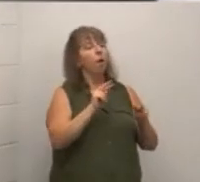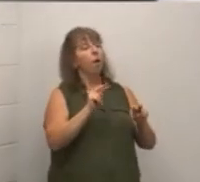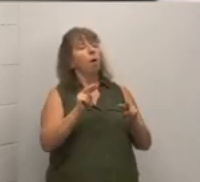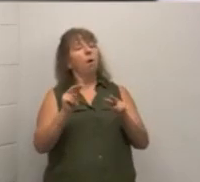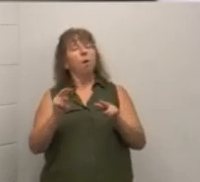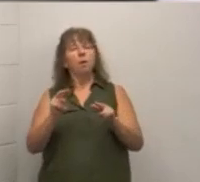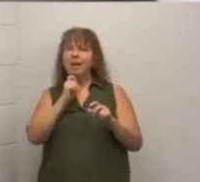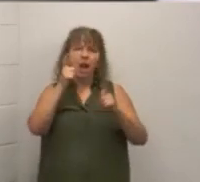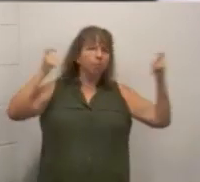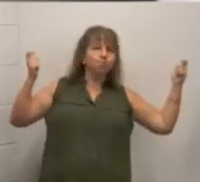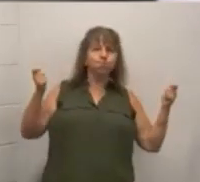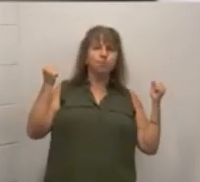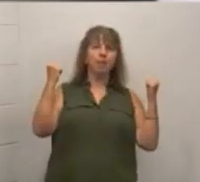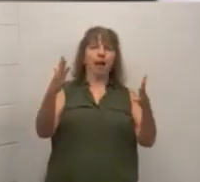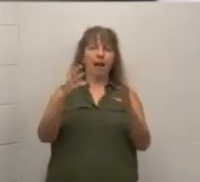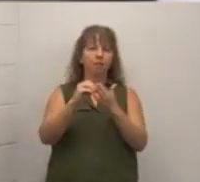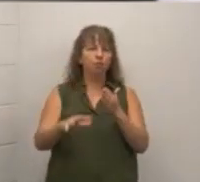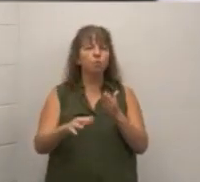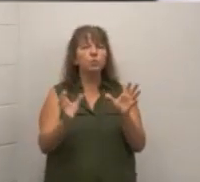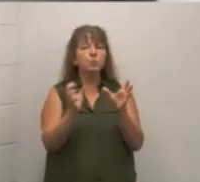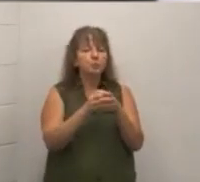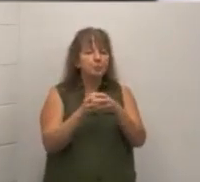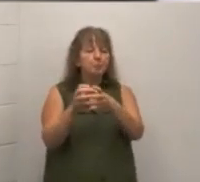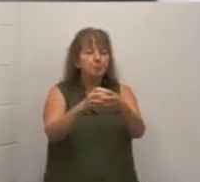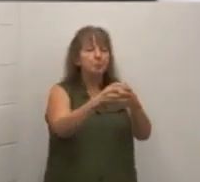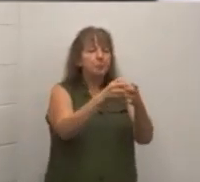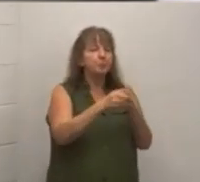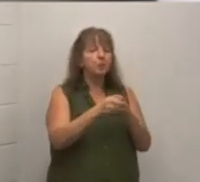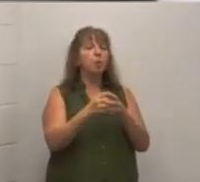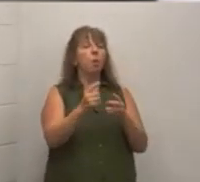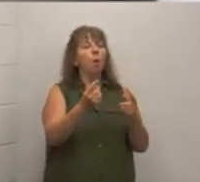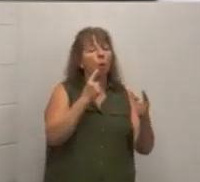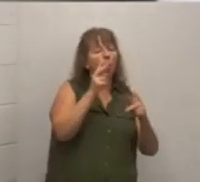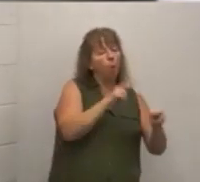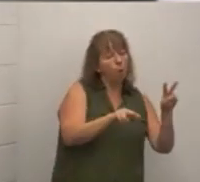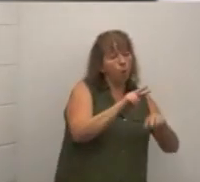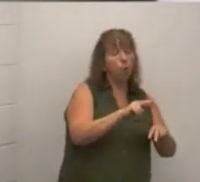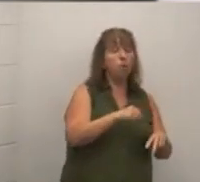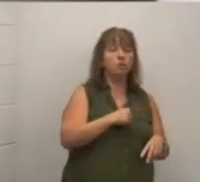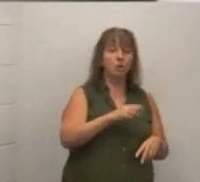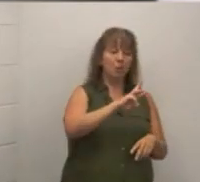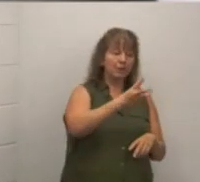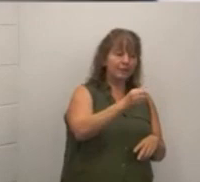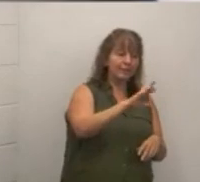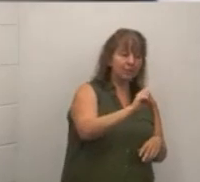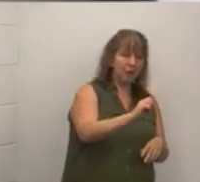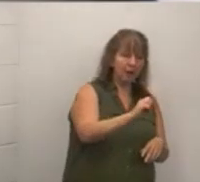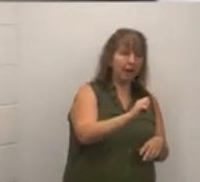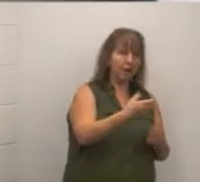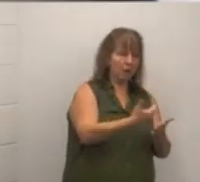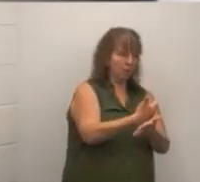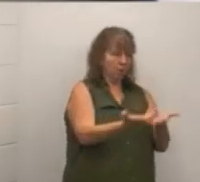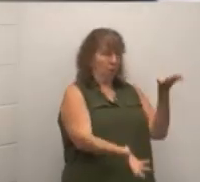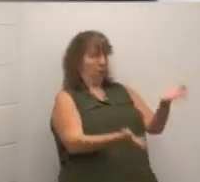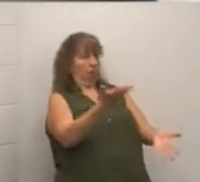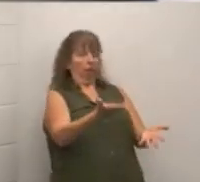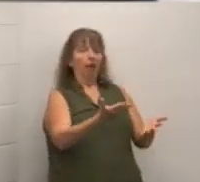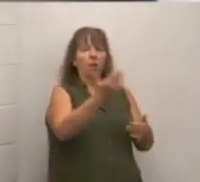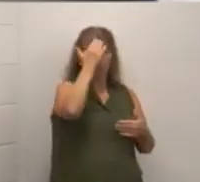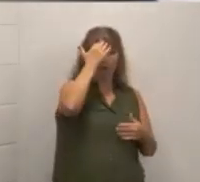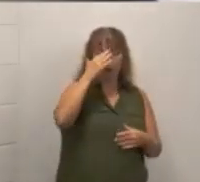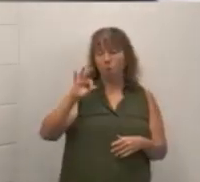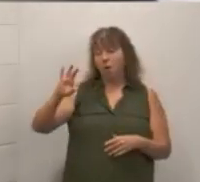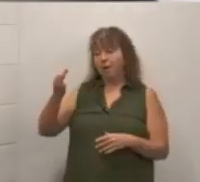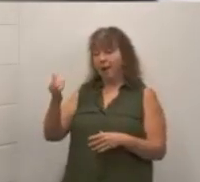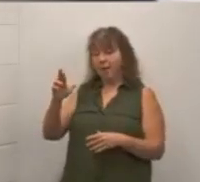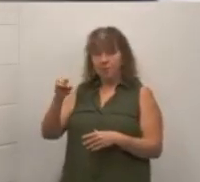like. But we recognize the importance of incoming 6th graders and incoming 9th graders having an opportunity to see the